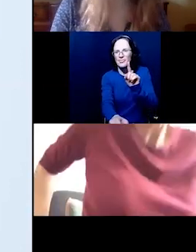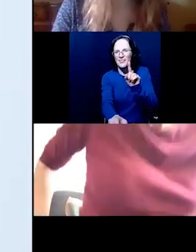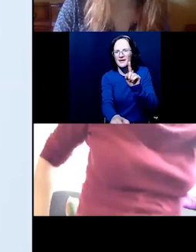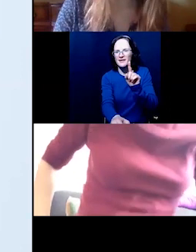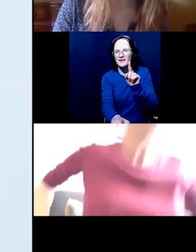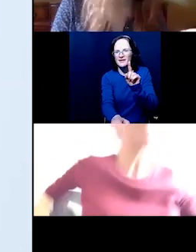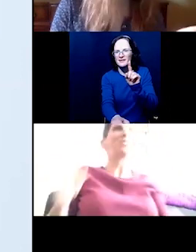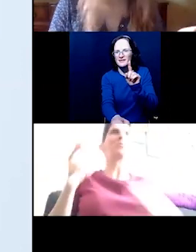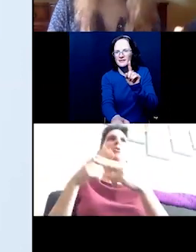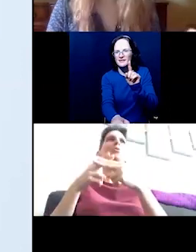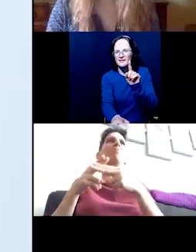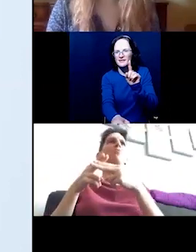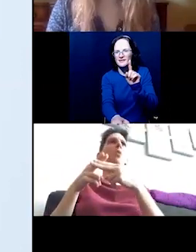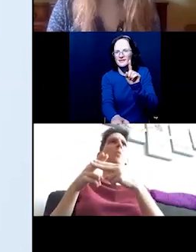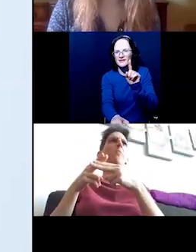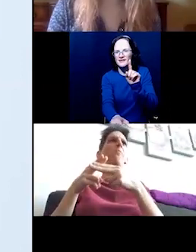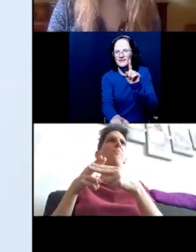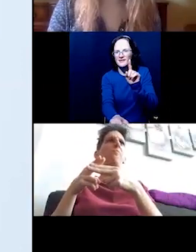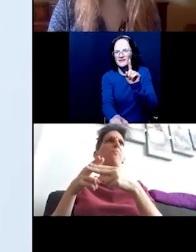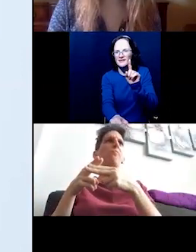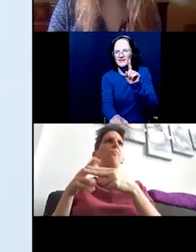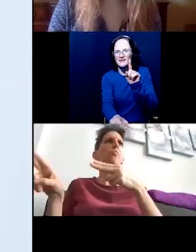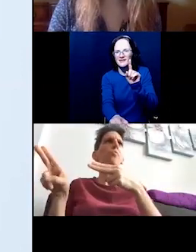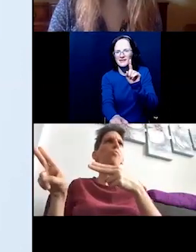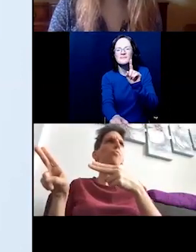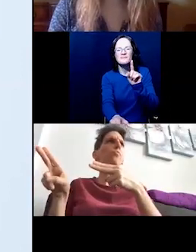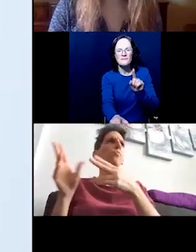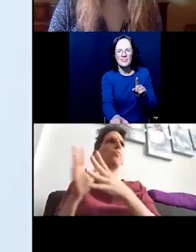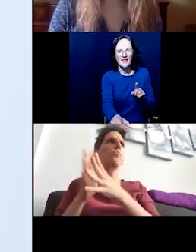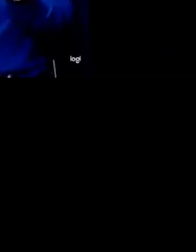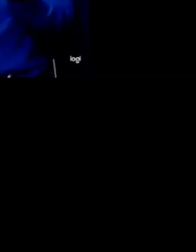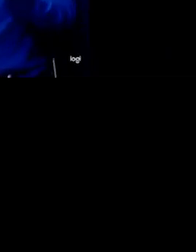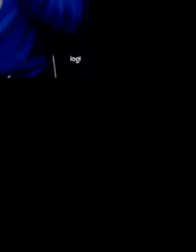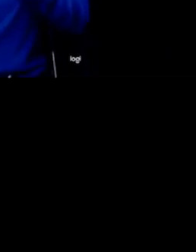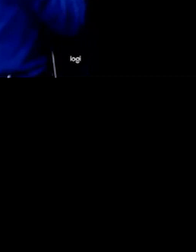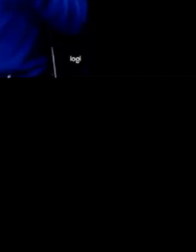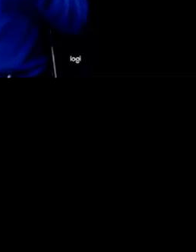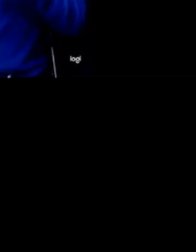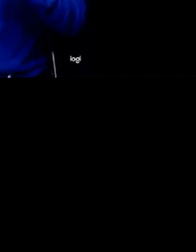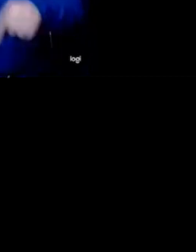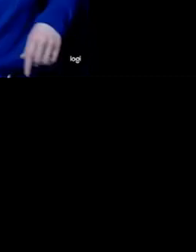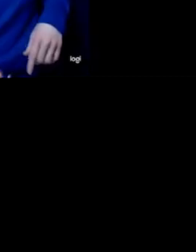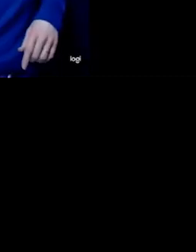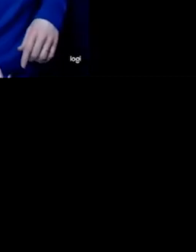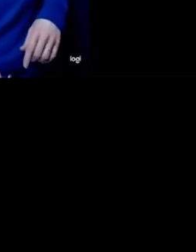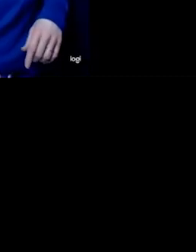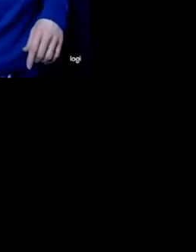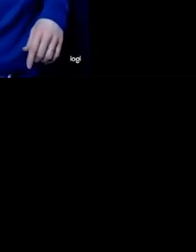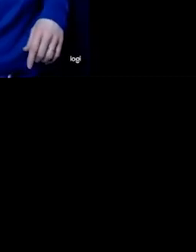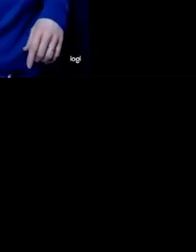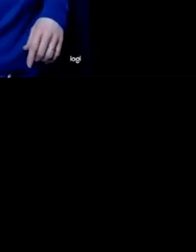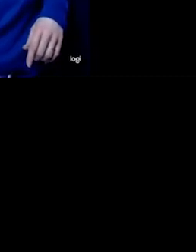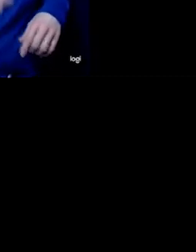So, Zaréma, can you stop the screen sharing for a moment so everyone can see Michelle? Yeah, okay. Perfect. Thank you so